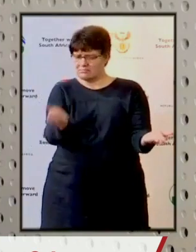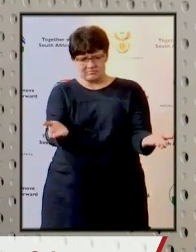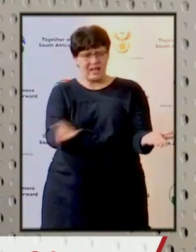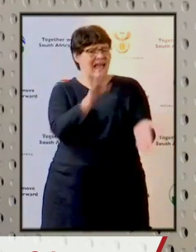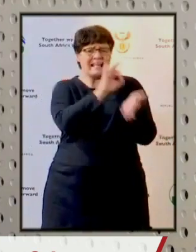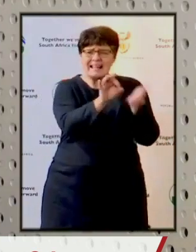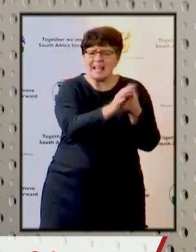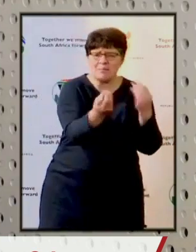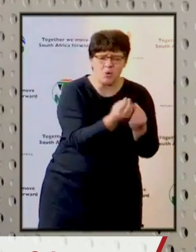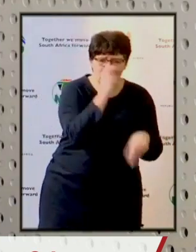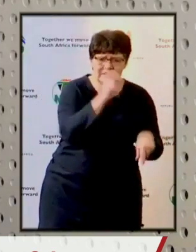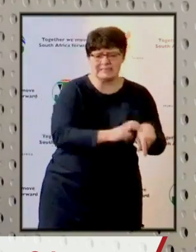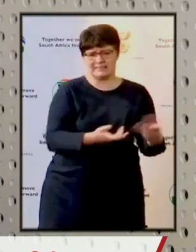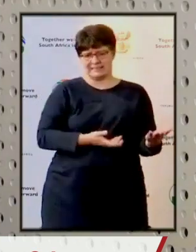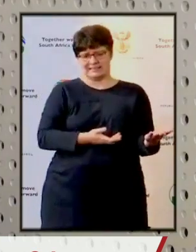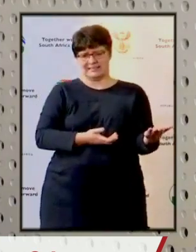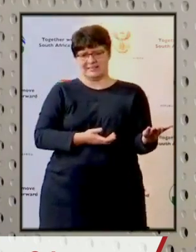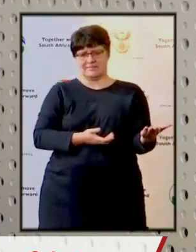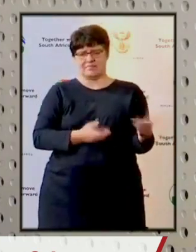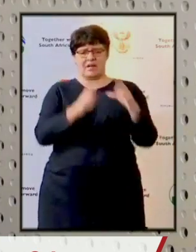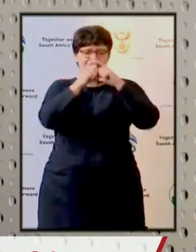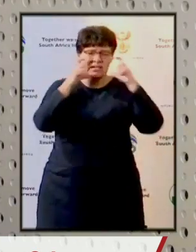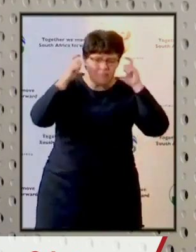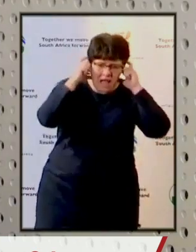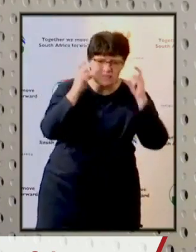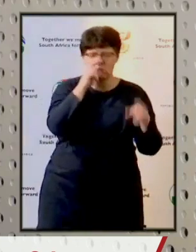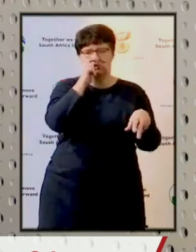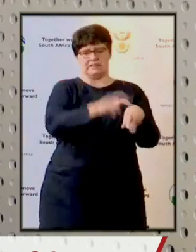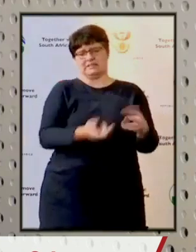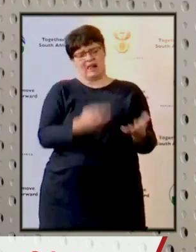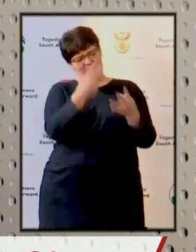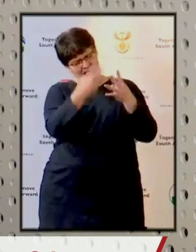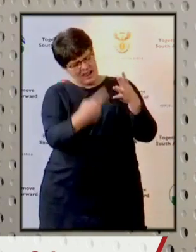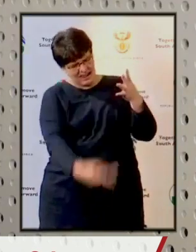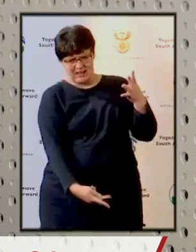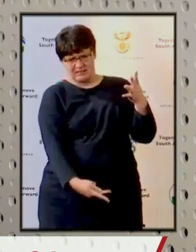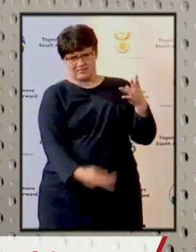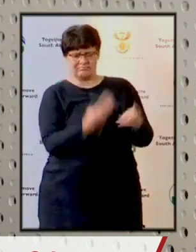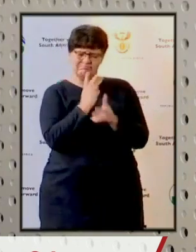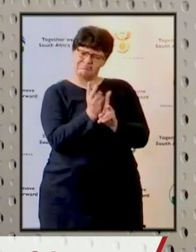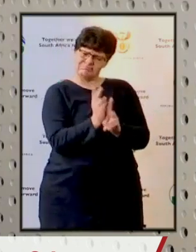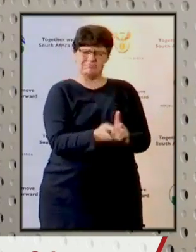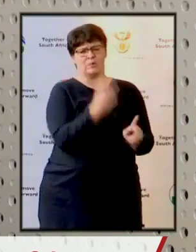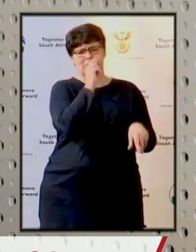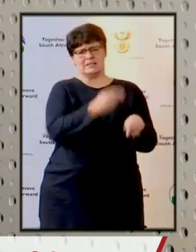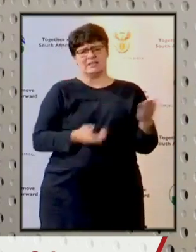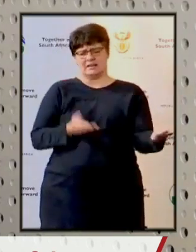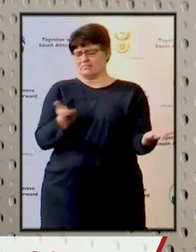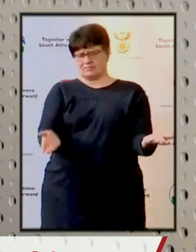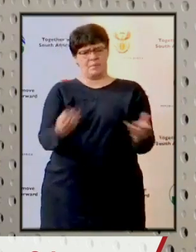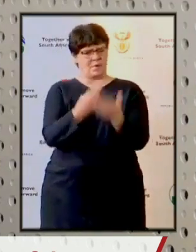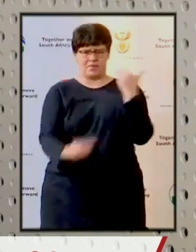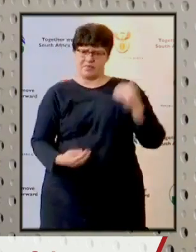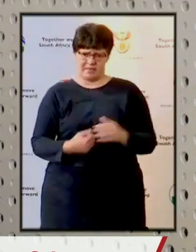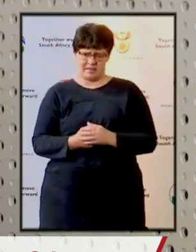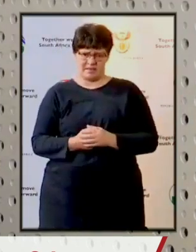products and face masks and all the other things that's required. But it's also beginning to open